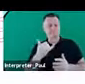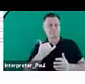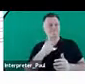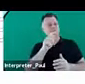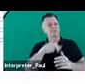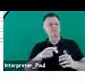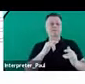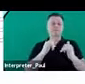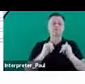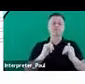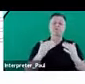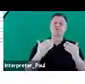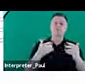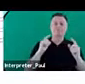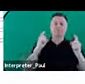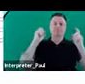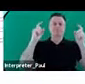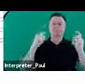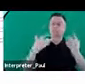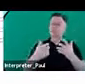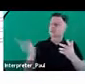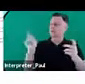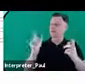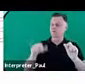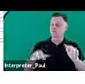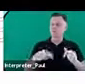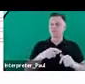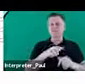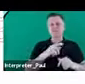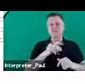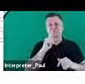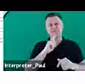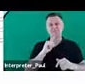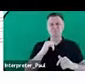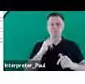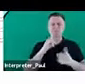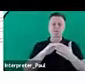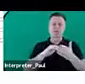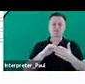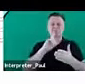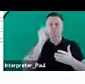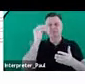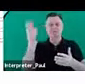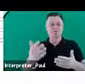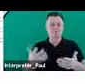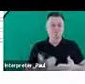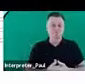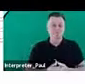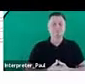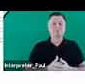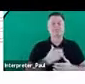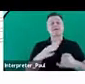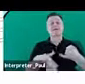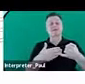than others. And you can see, yeah, actually, that would be useful. And then the final